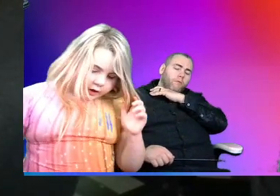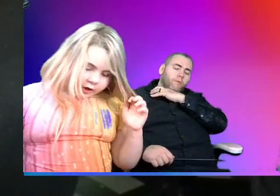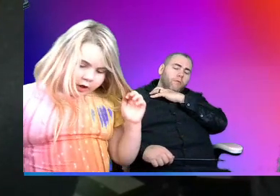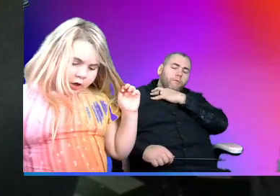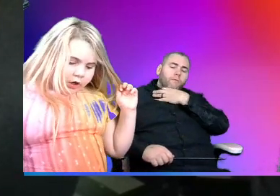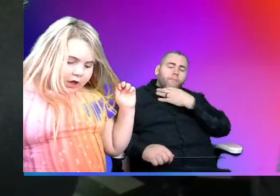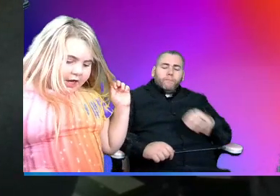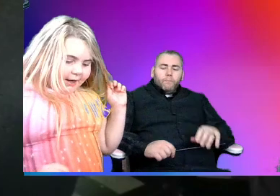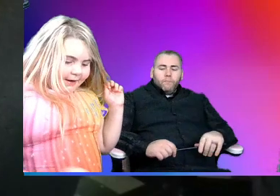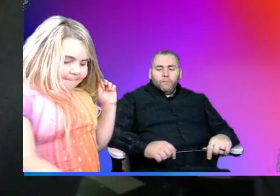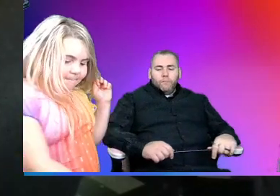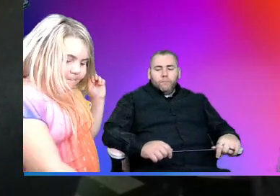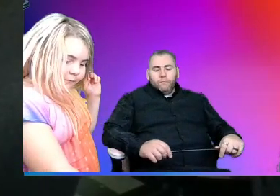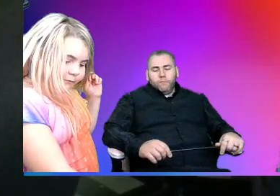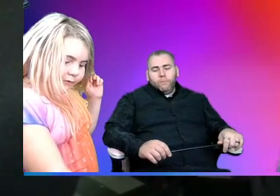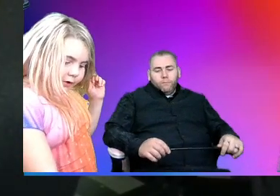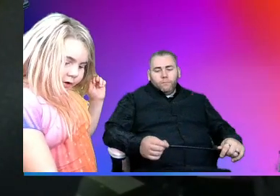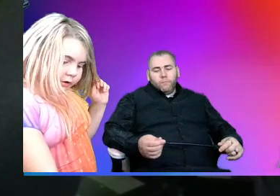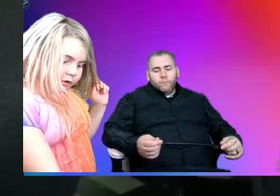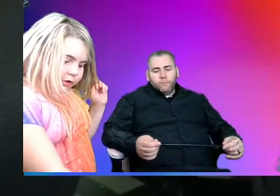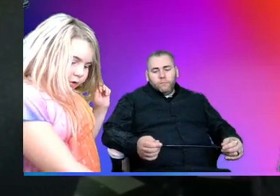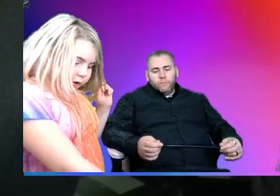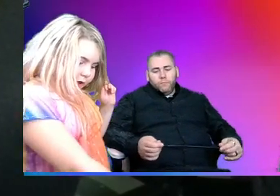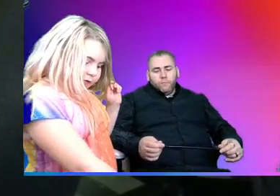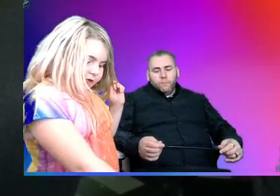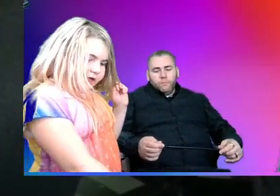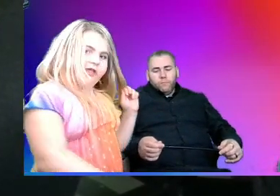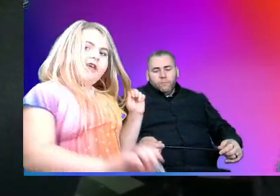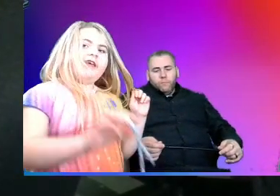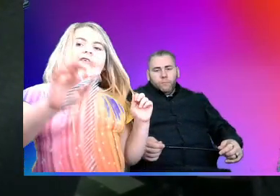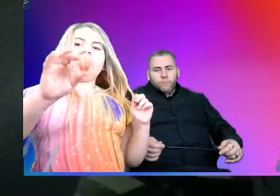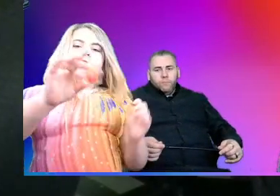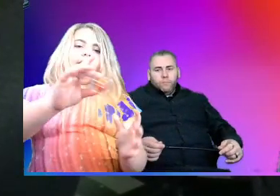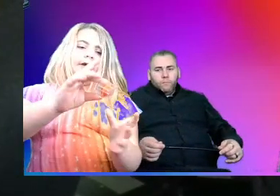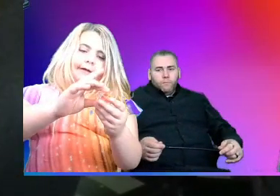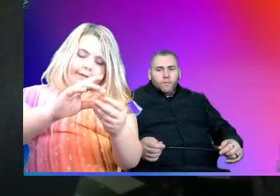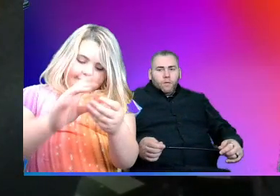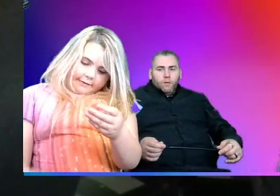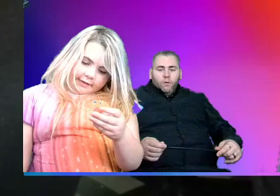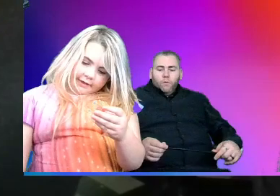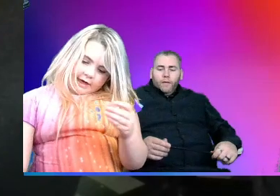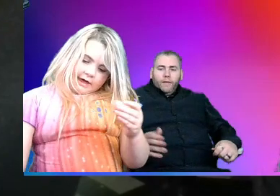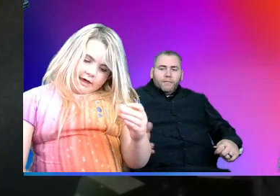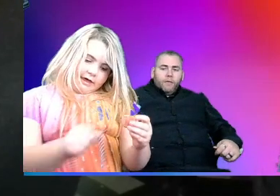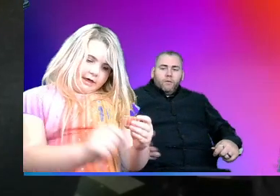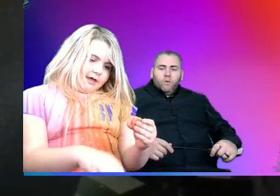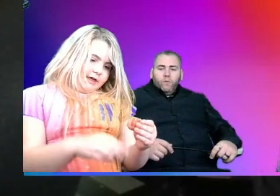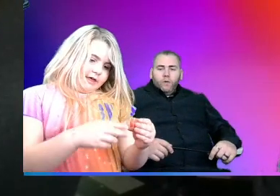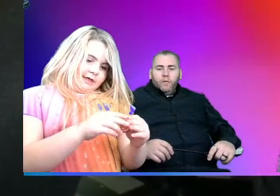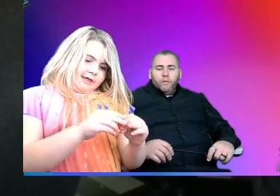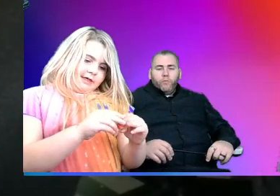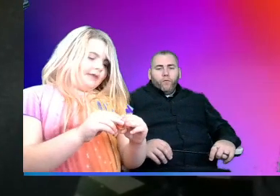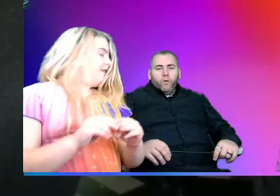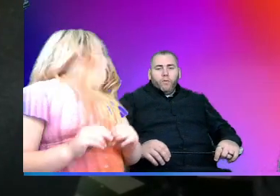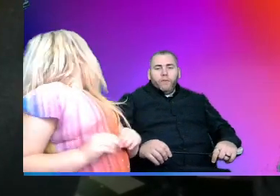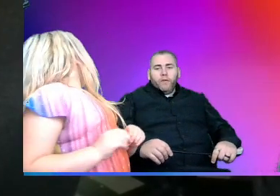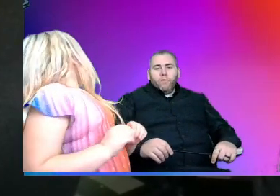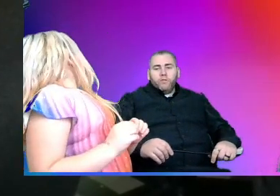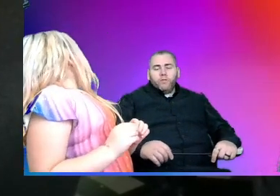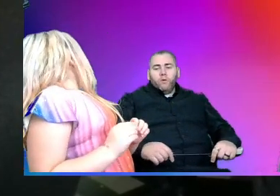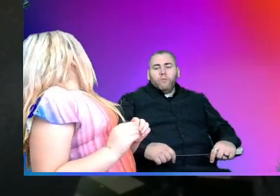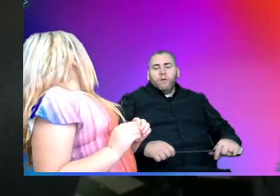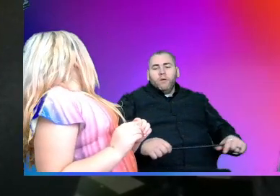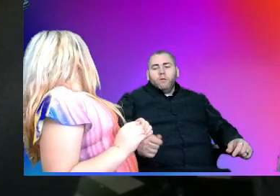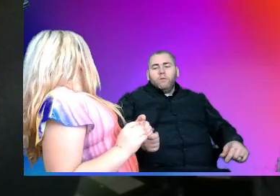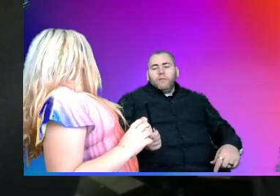silk. And so I see this. Well, like I said, we don't need to perform everything.